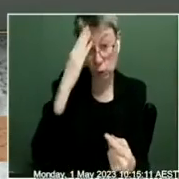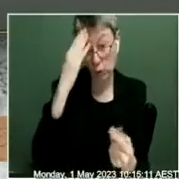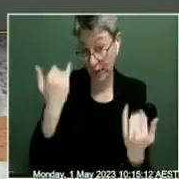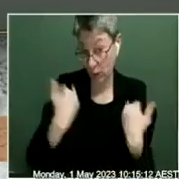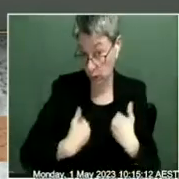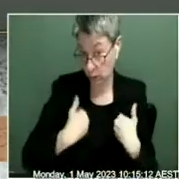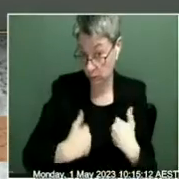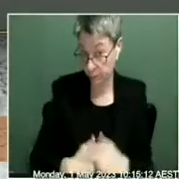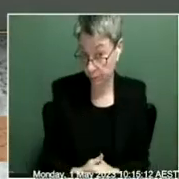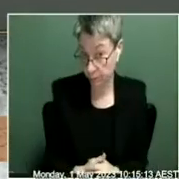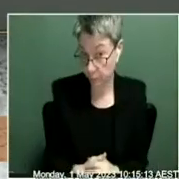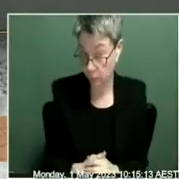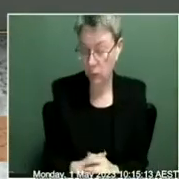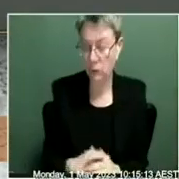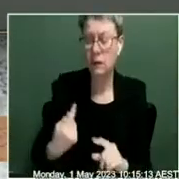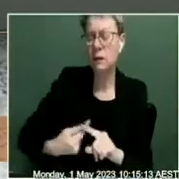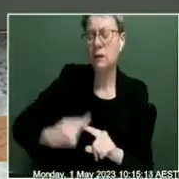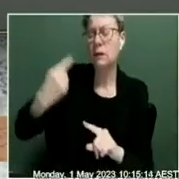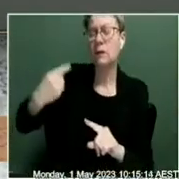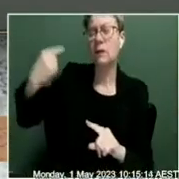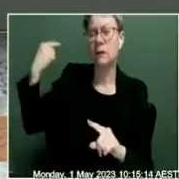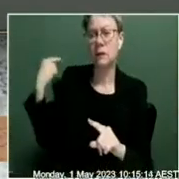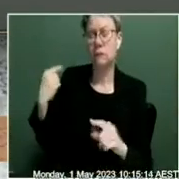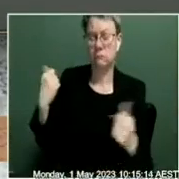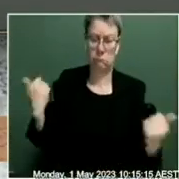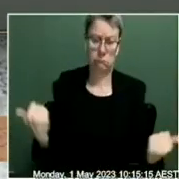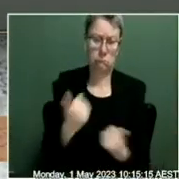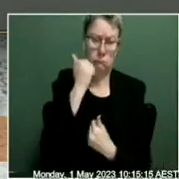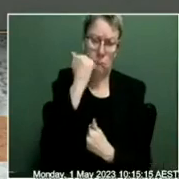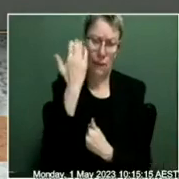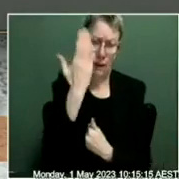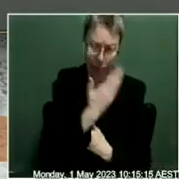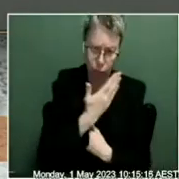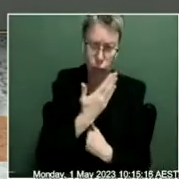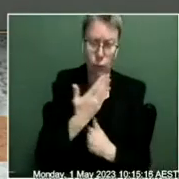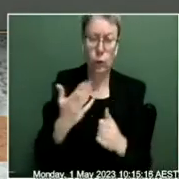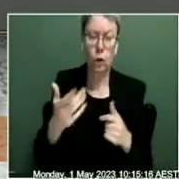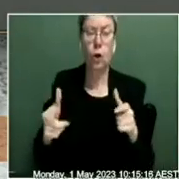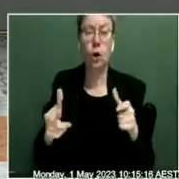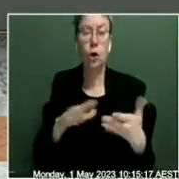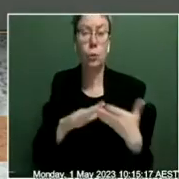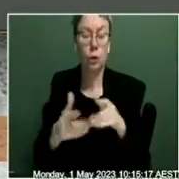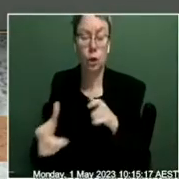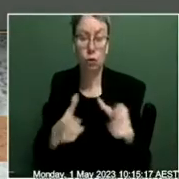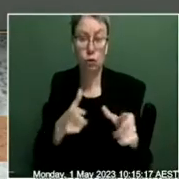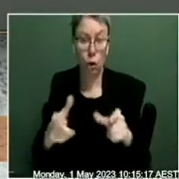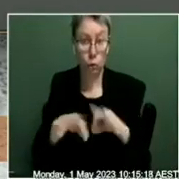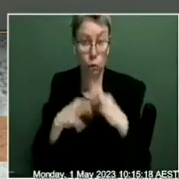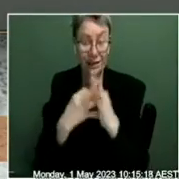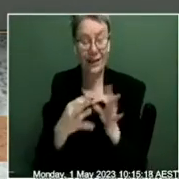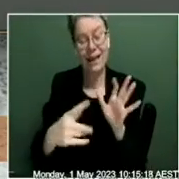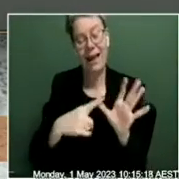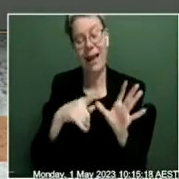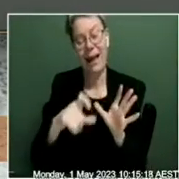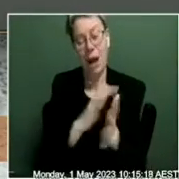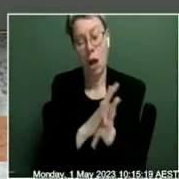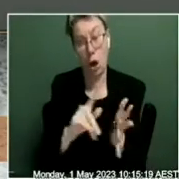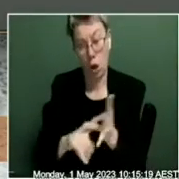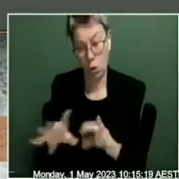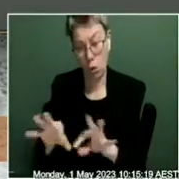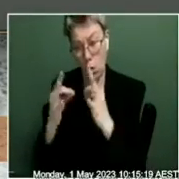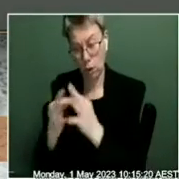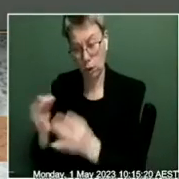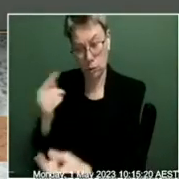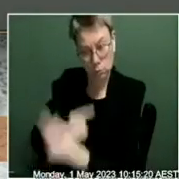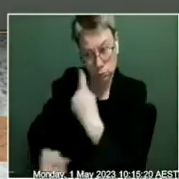or ACCOs, and what is striking is that they look at all of the issues facing the human before them, all